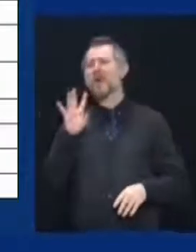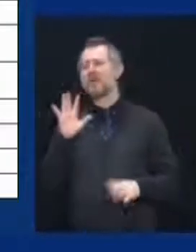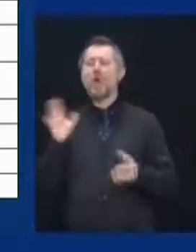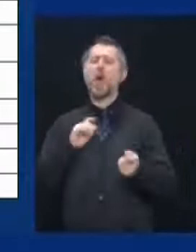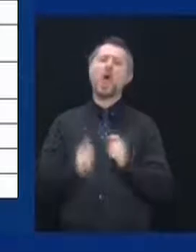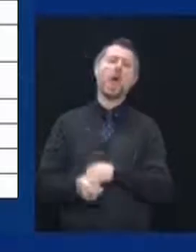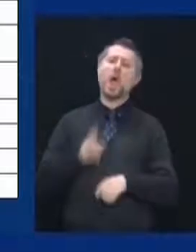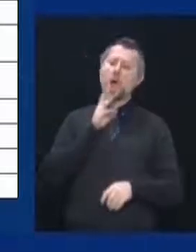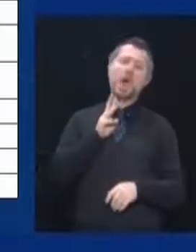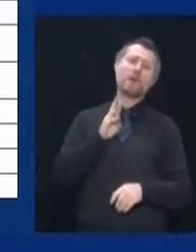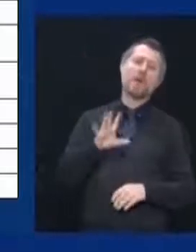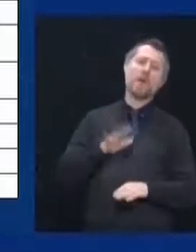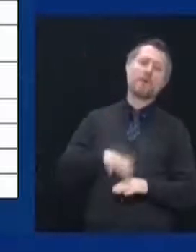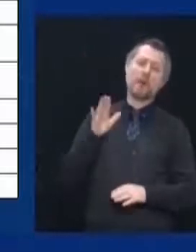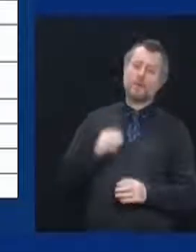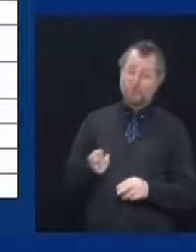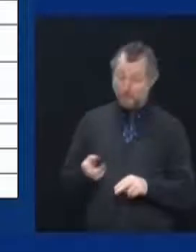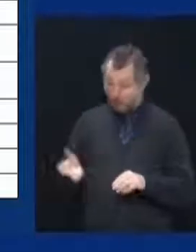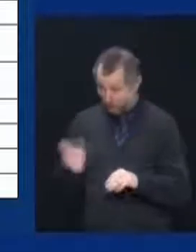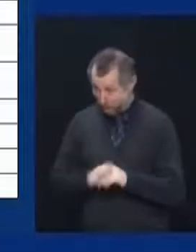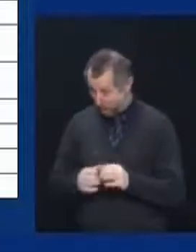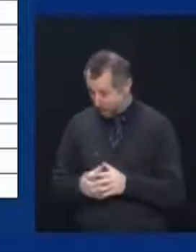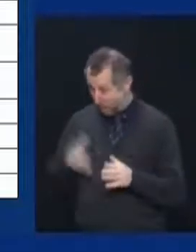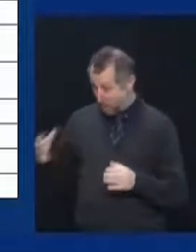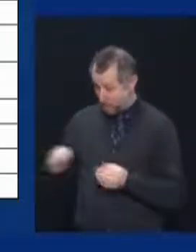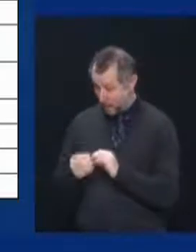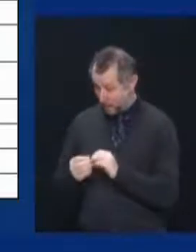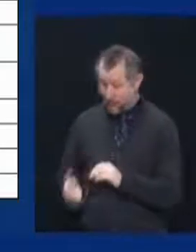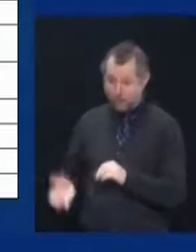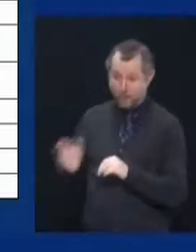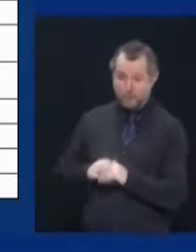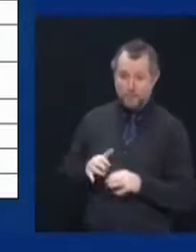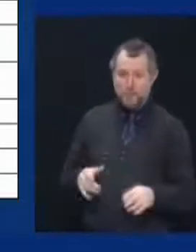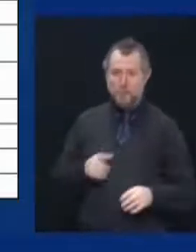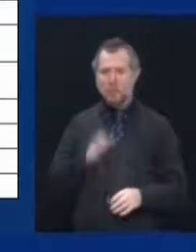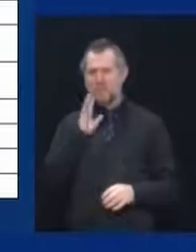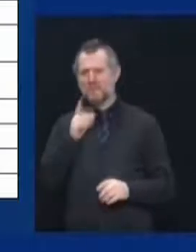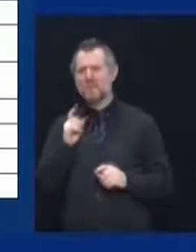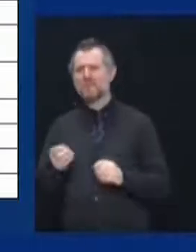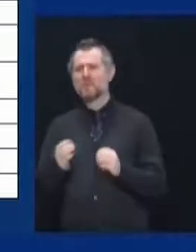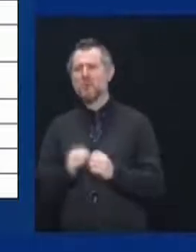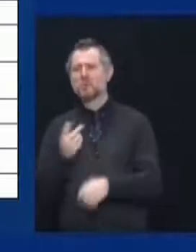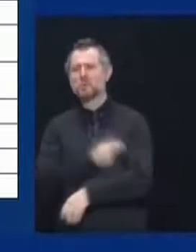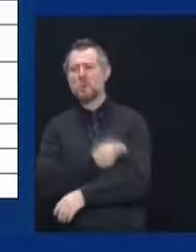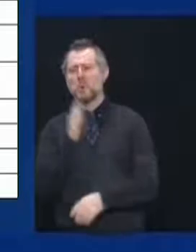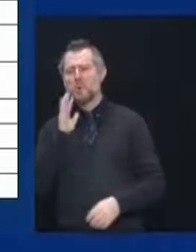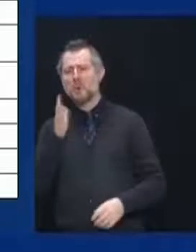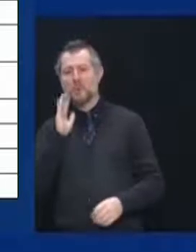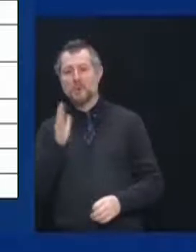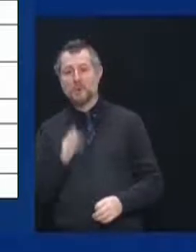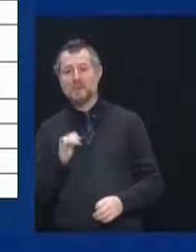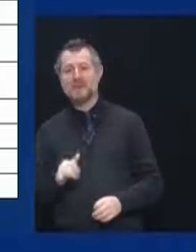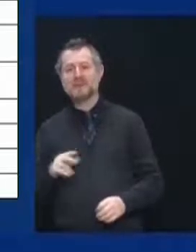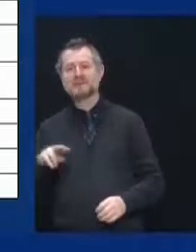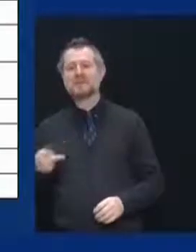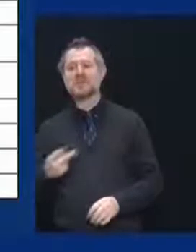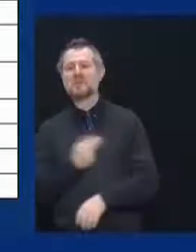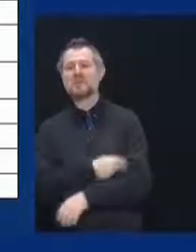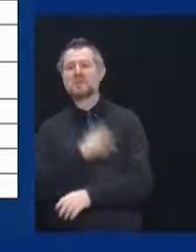65 plus. And don't worry, we'll increase the supply because we're going to send you the second